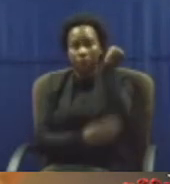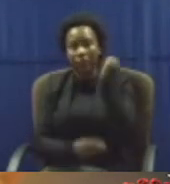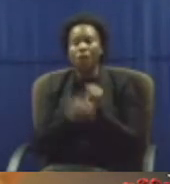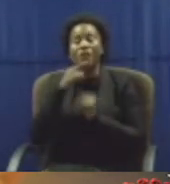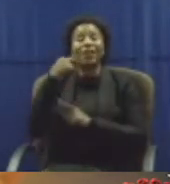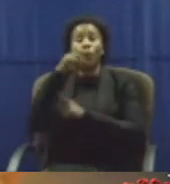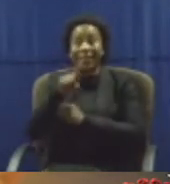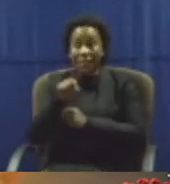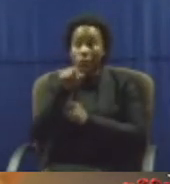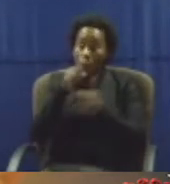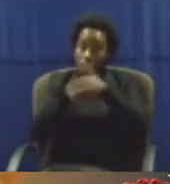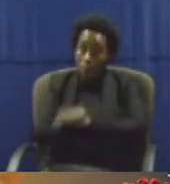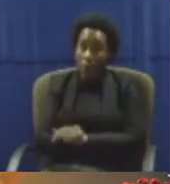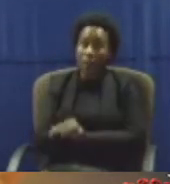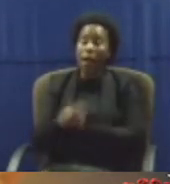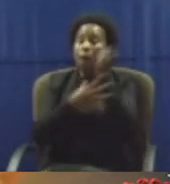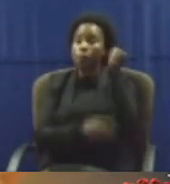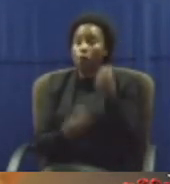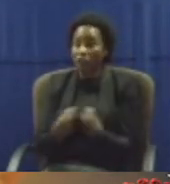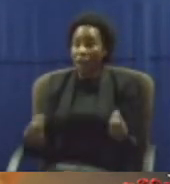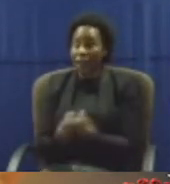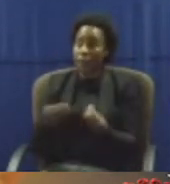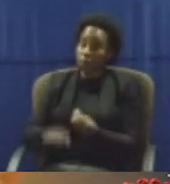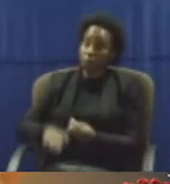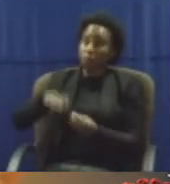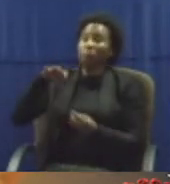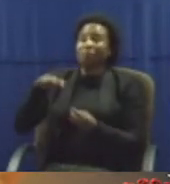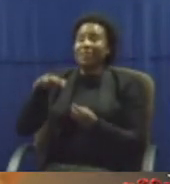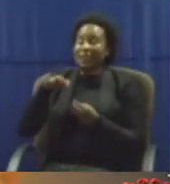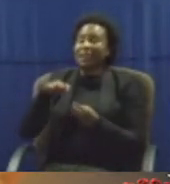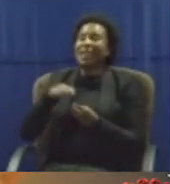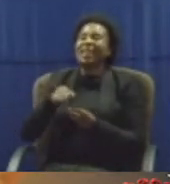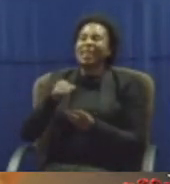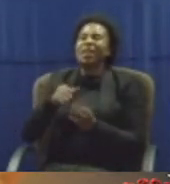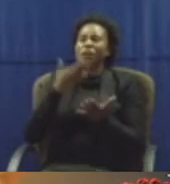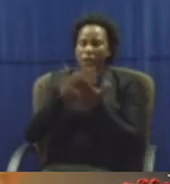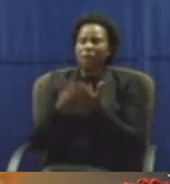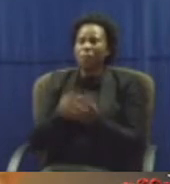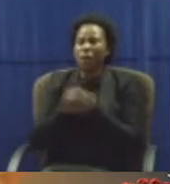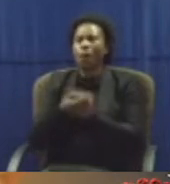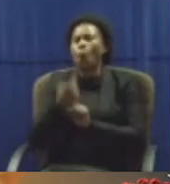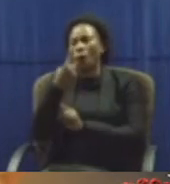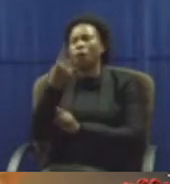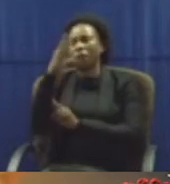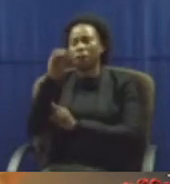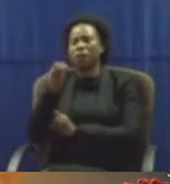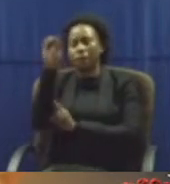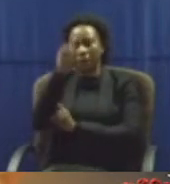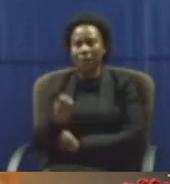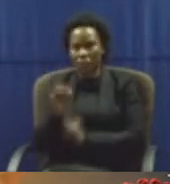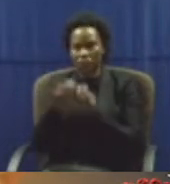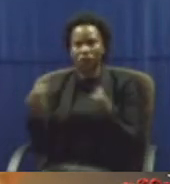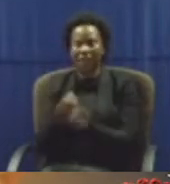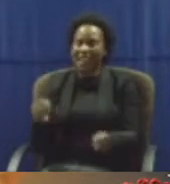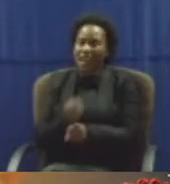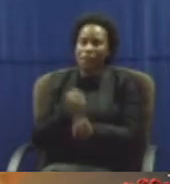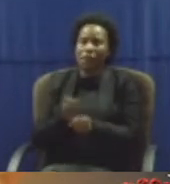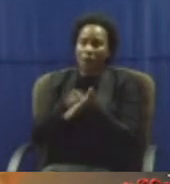growing up in rural or township South Africa, you would most likely be one of the 50% of grade 1 pupils who will never write a matric